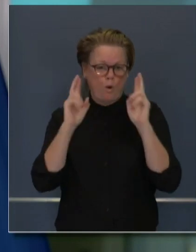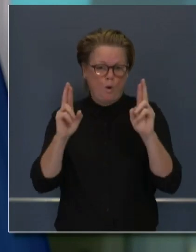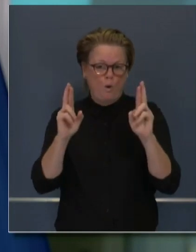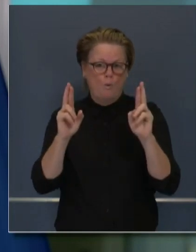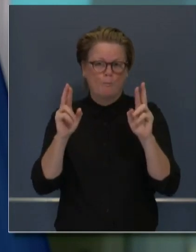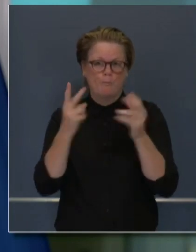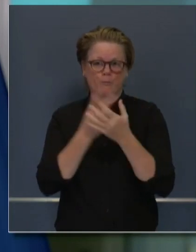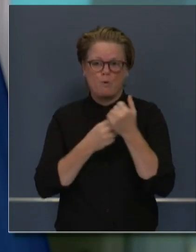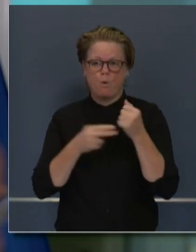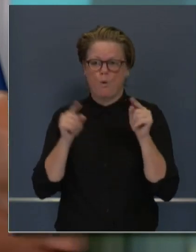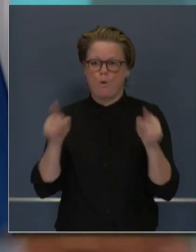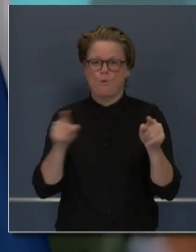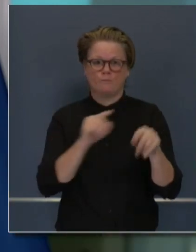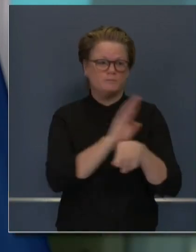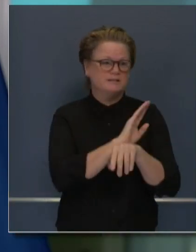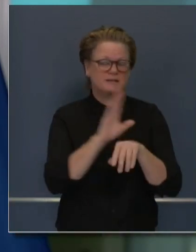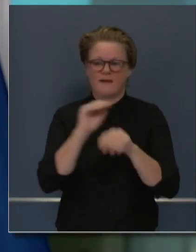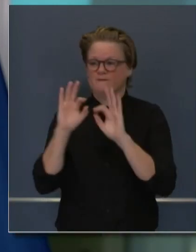tier system.